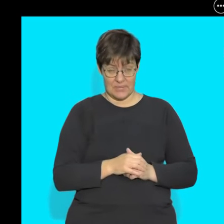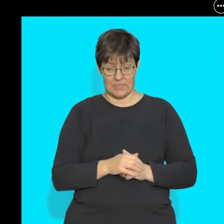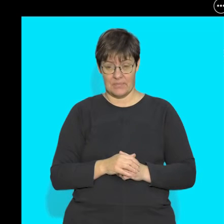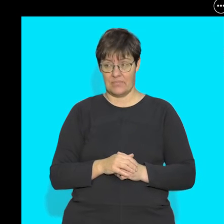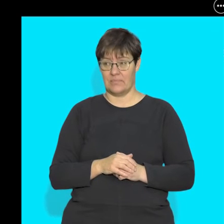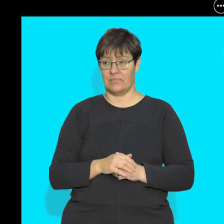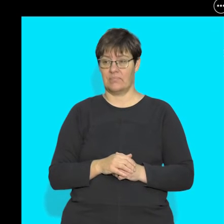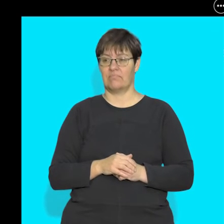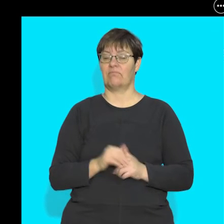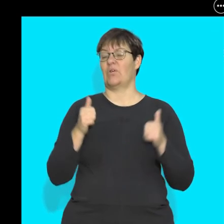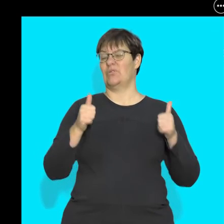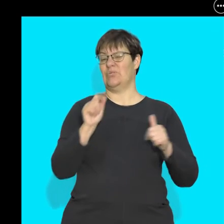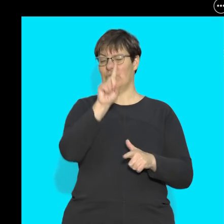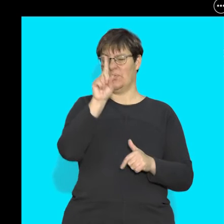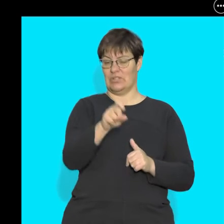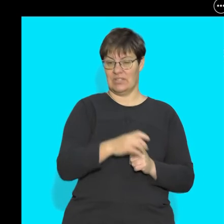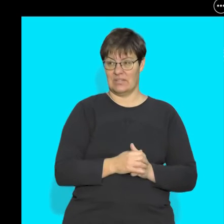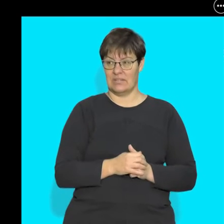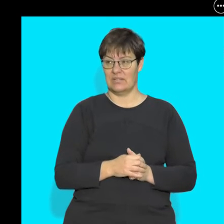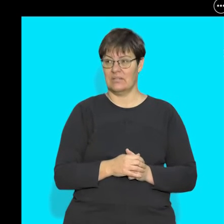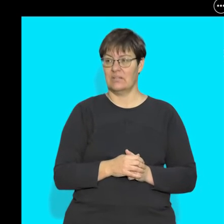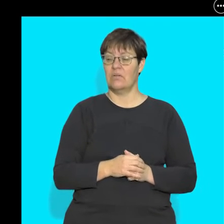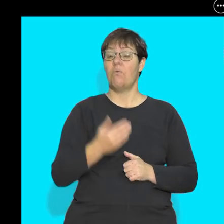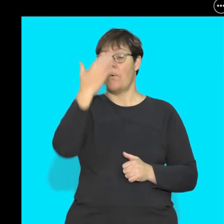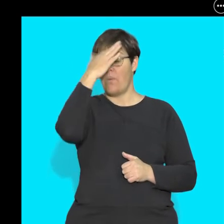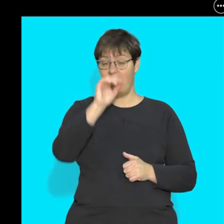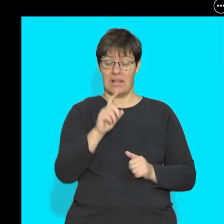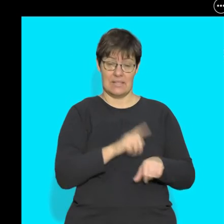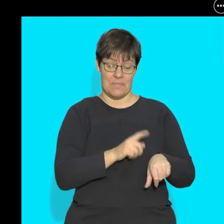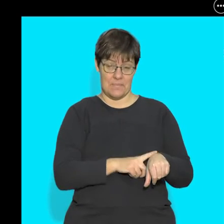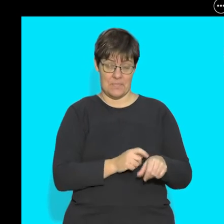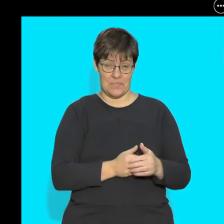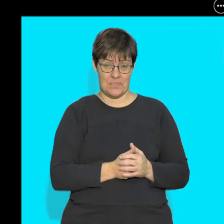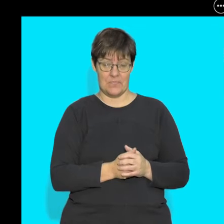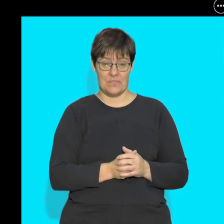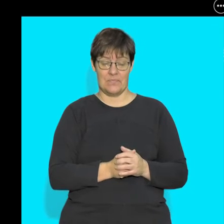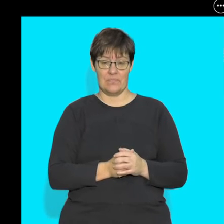right, good question. We know time.